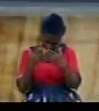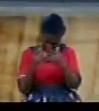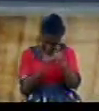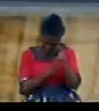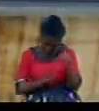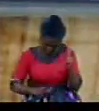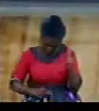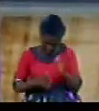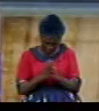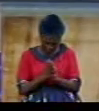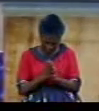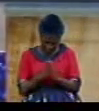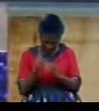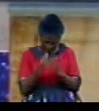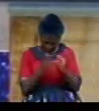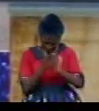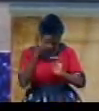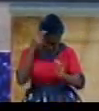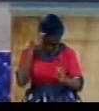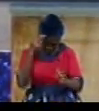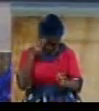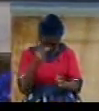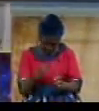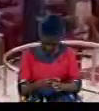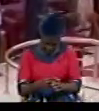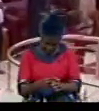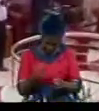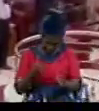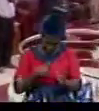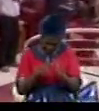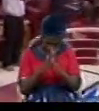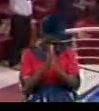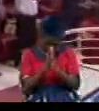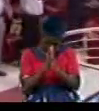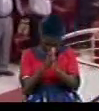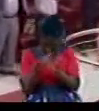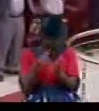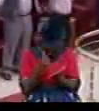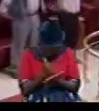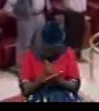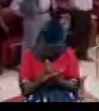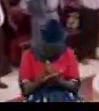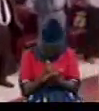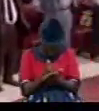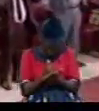Lord in Jesus name we pray